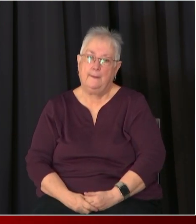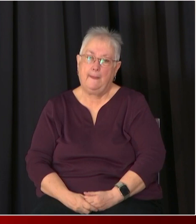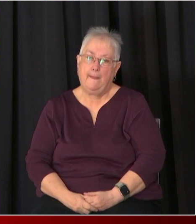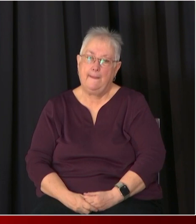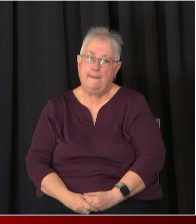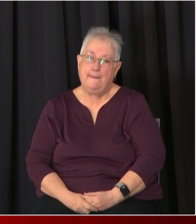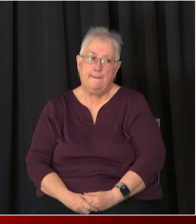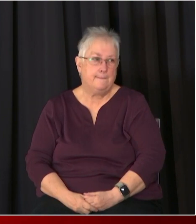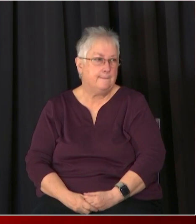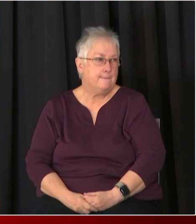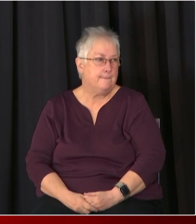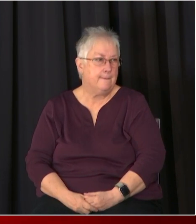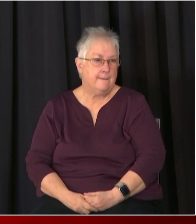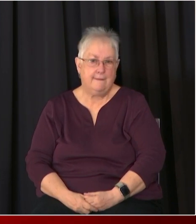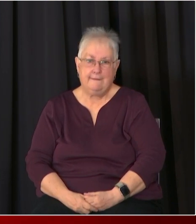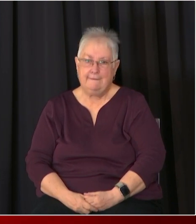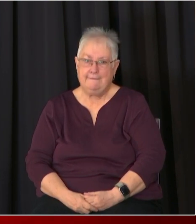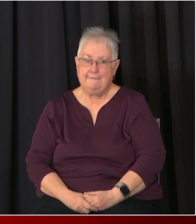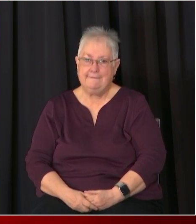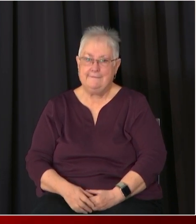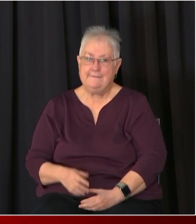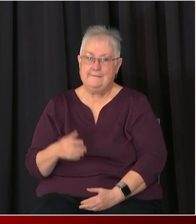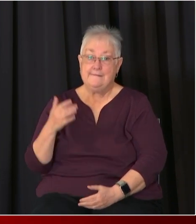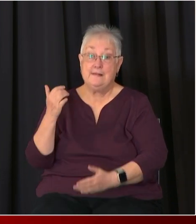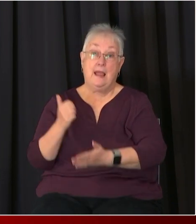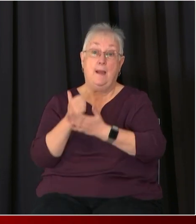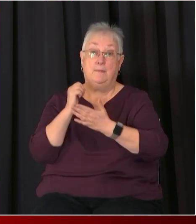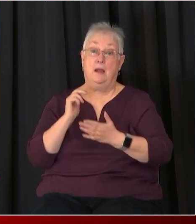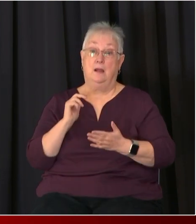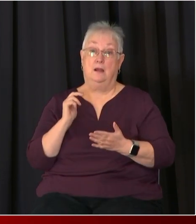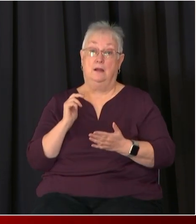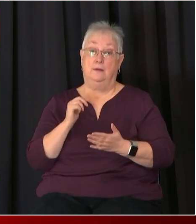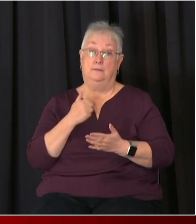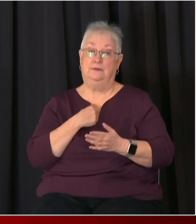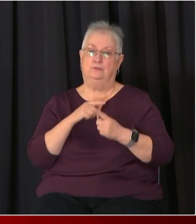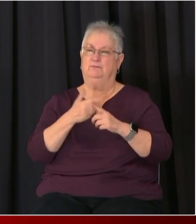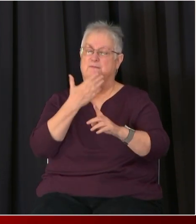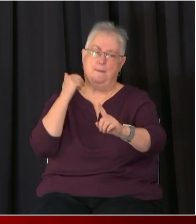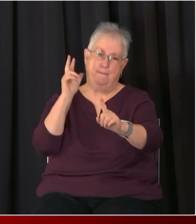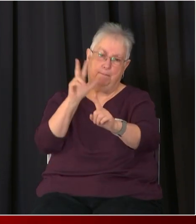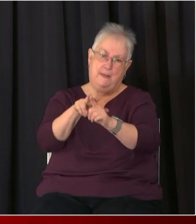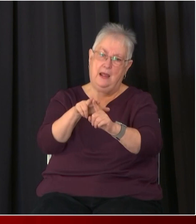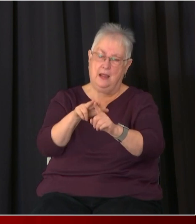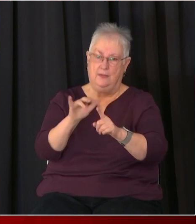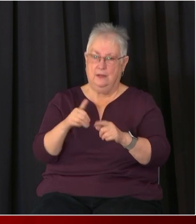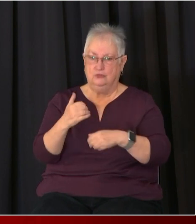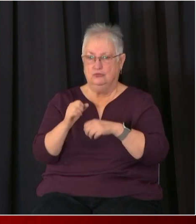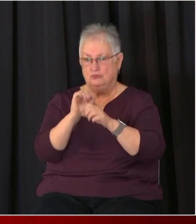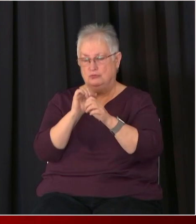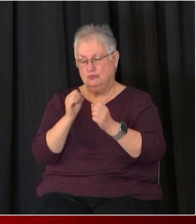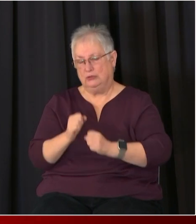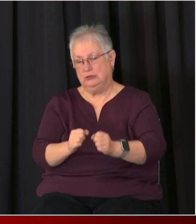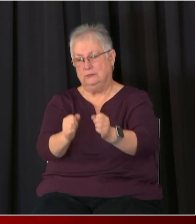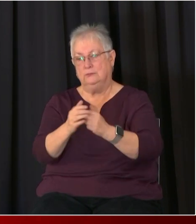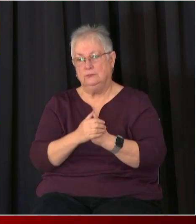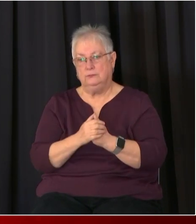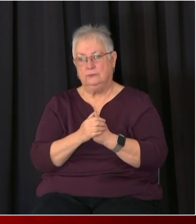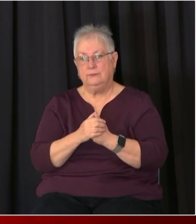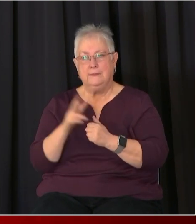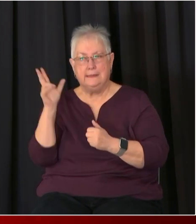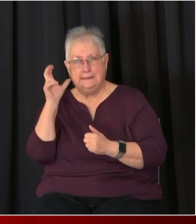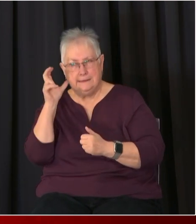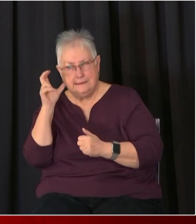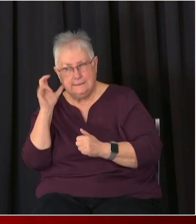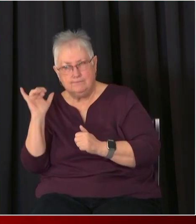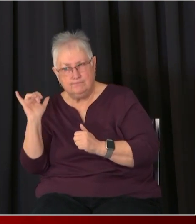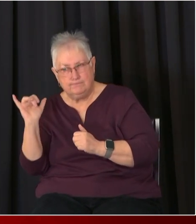is discussing today, and get us into what we believe is the phase 4, which is an existence in our community similar